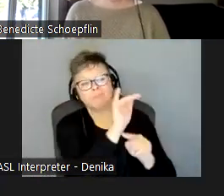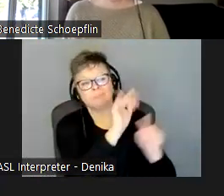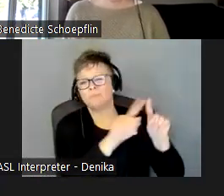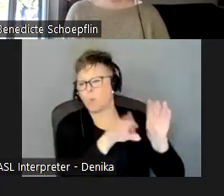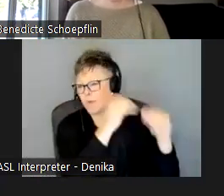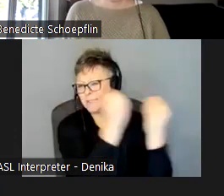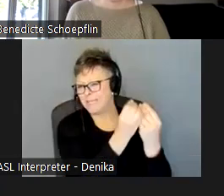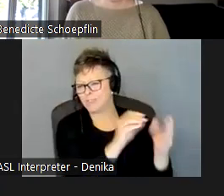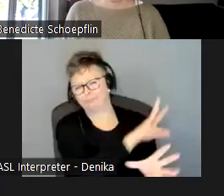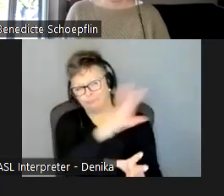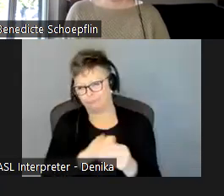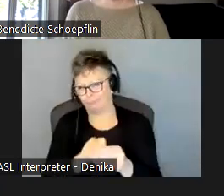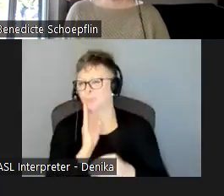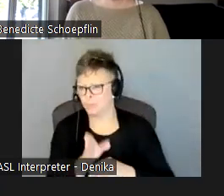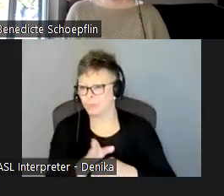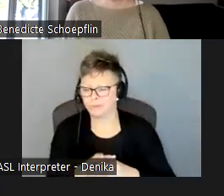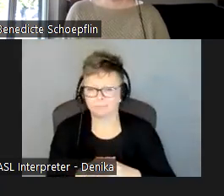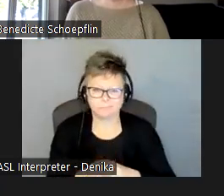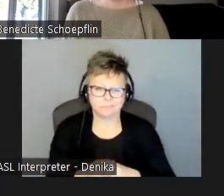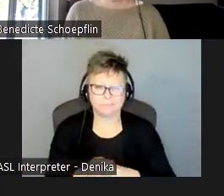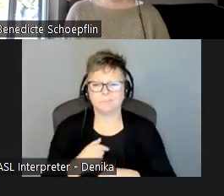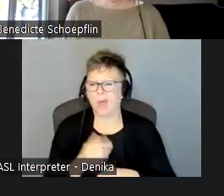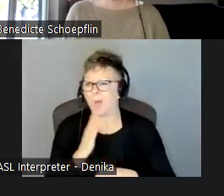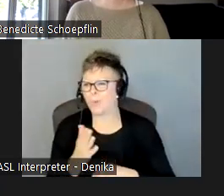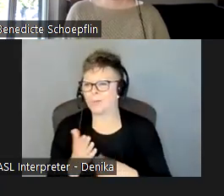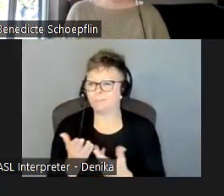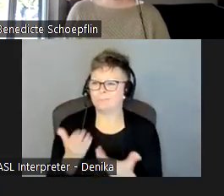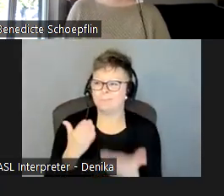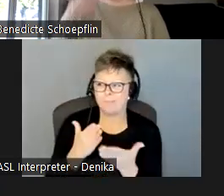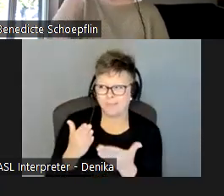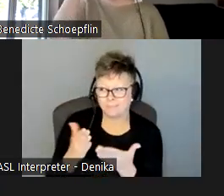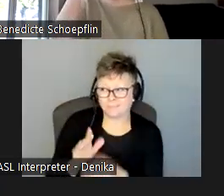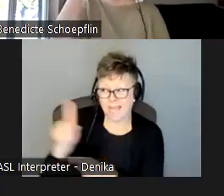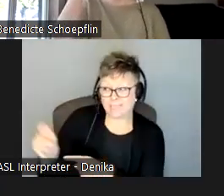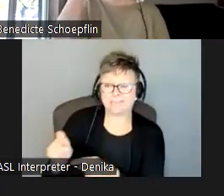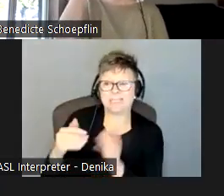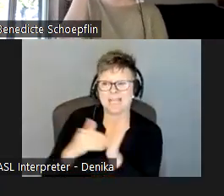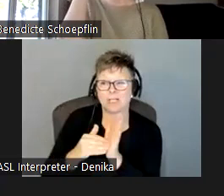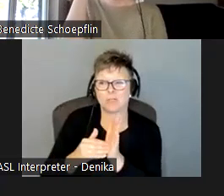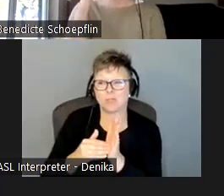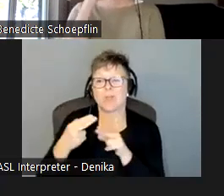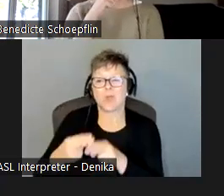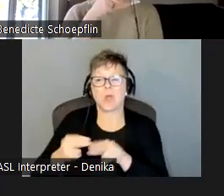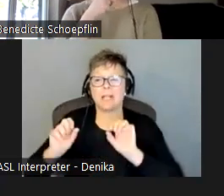is that try to speak to the doctor and see if you can get a capacity assessment.